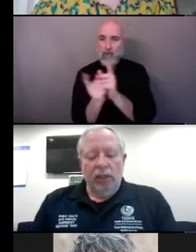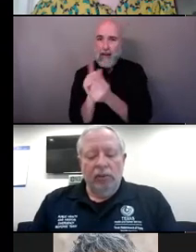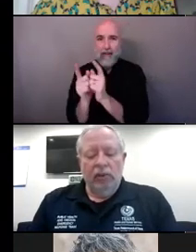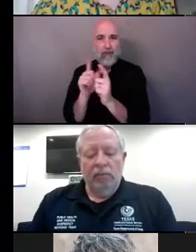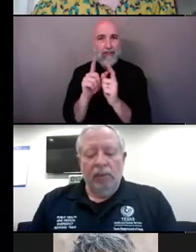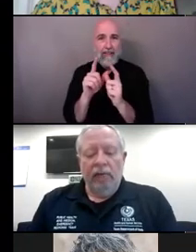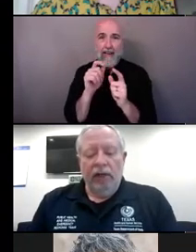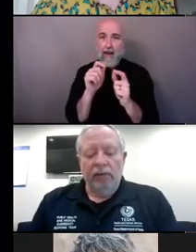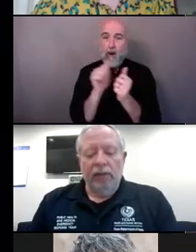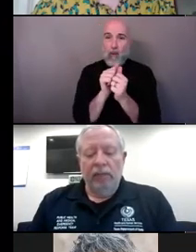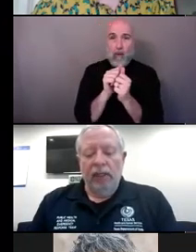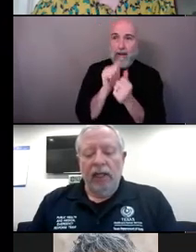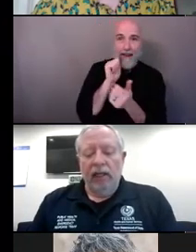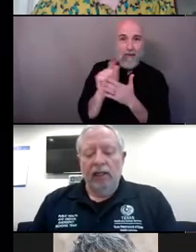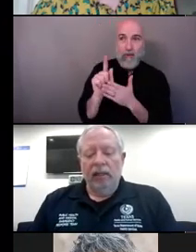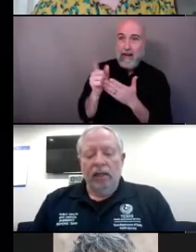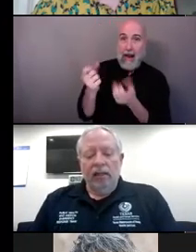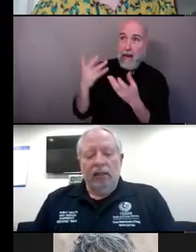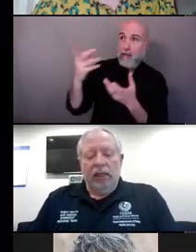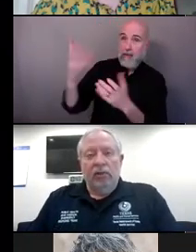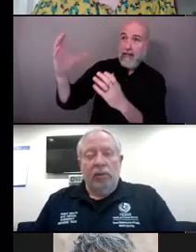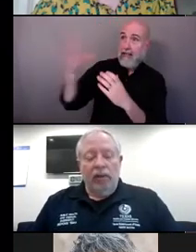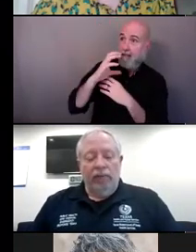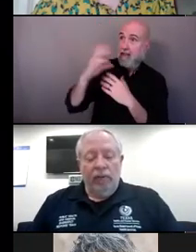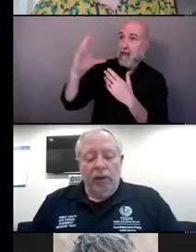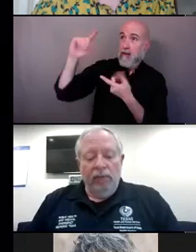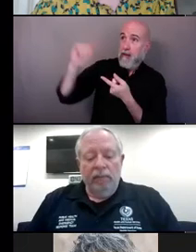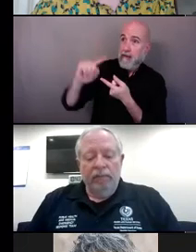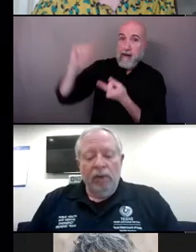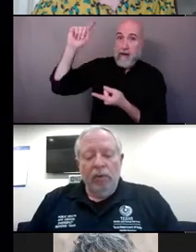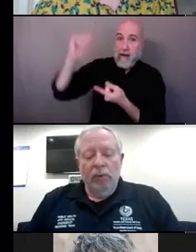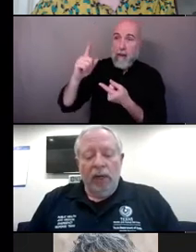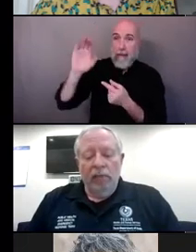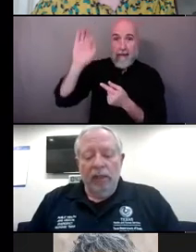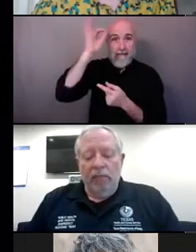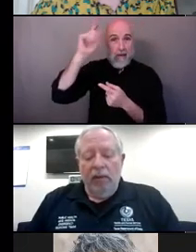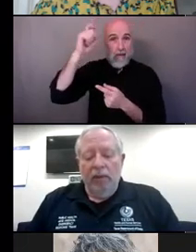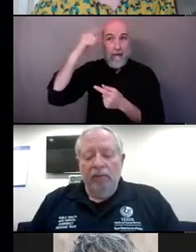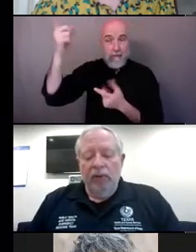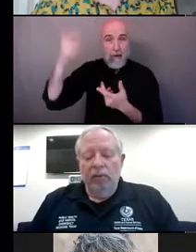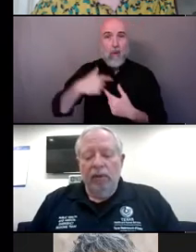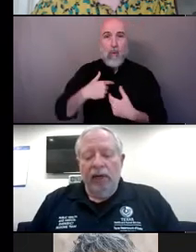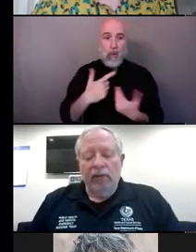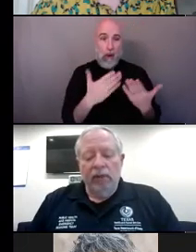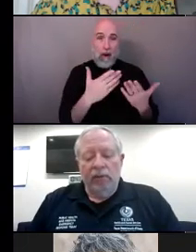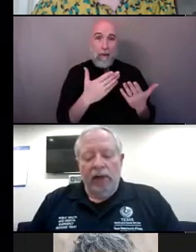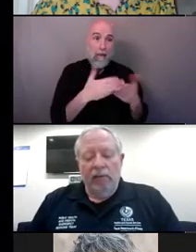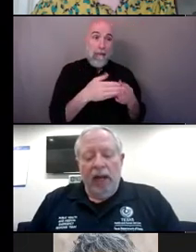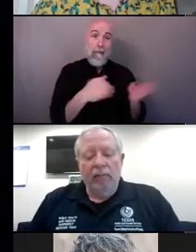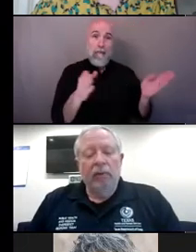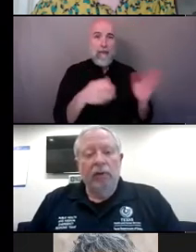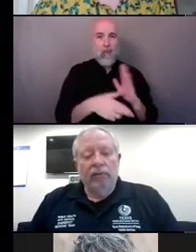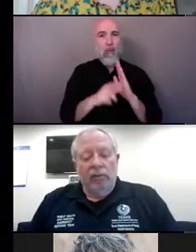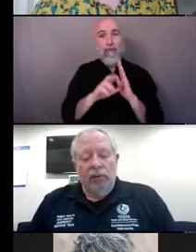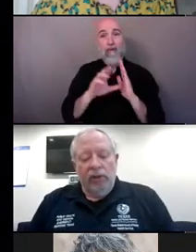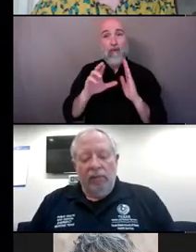each week with the supply of vaccine being allocated to Texas by the federal government. we recommend the public review the vaccine provider